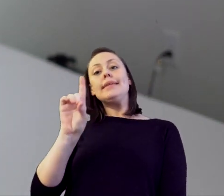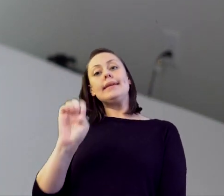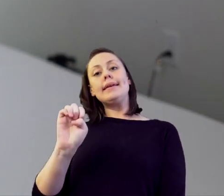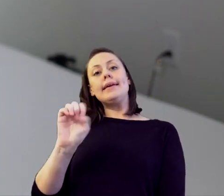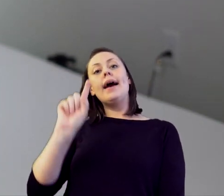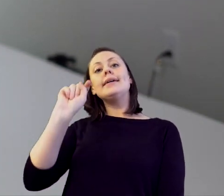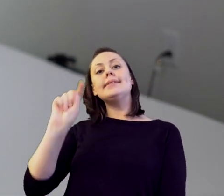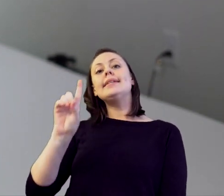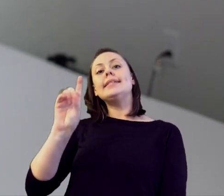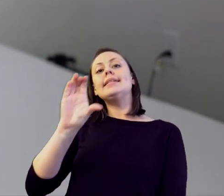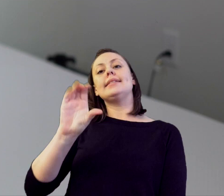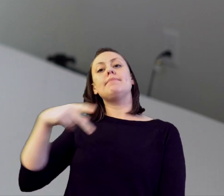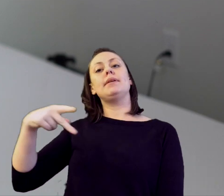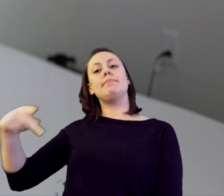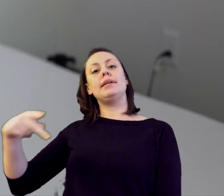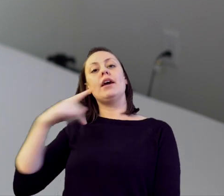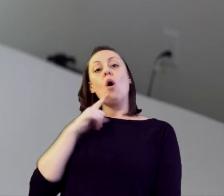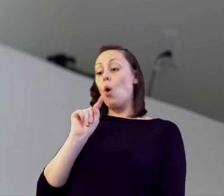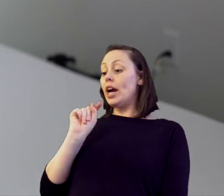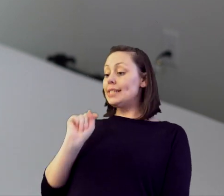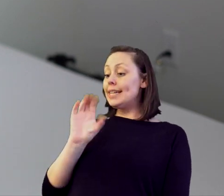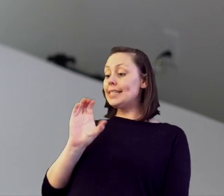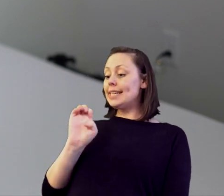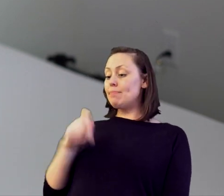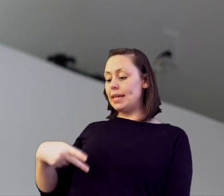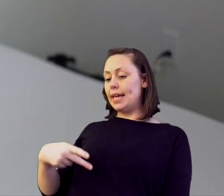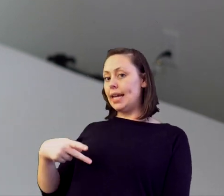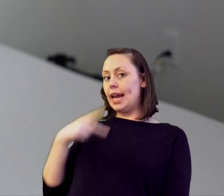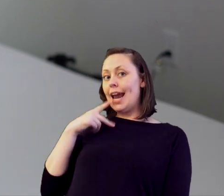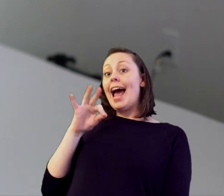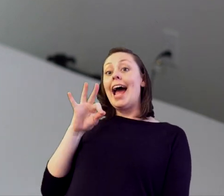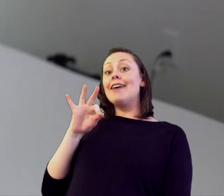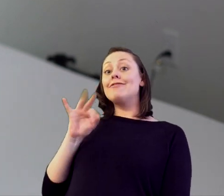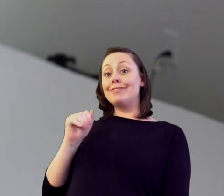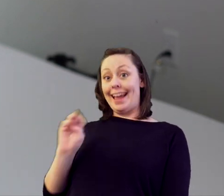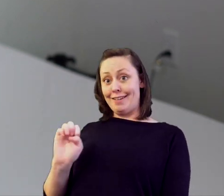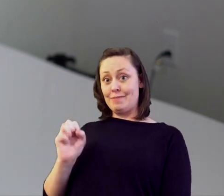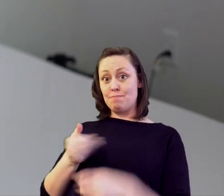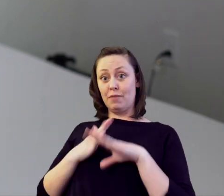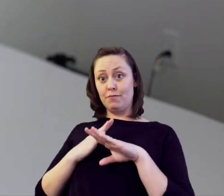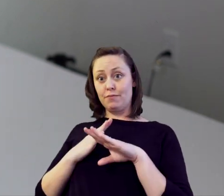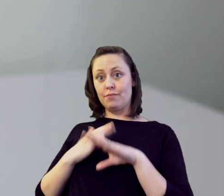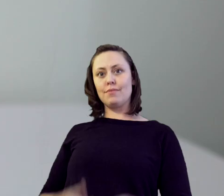PBDEs, TDCPP, or TCEP flame retardants.